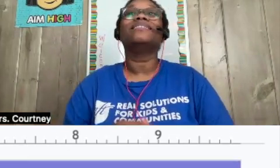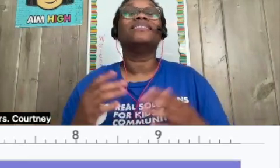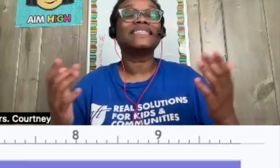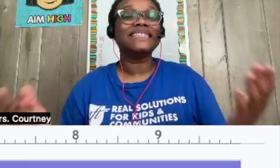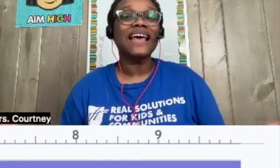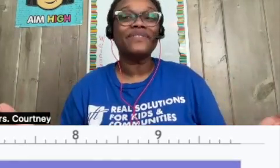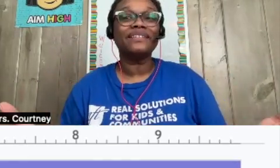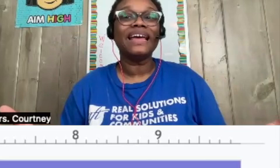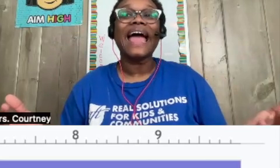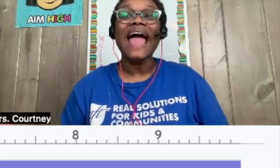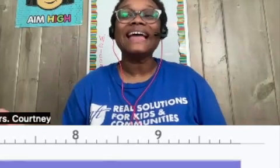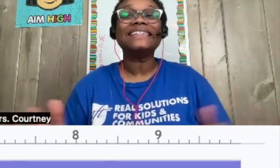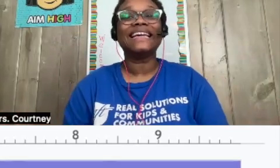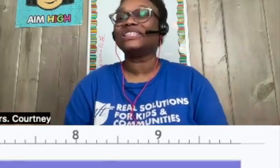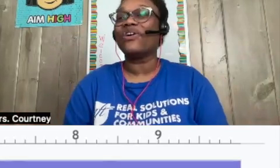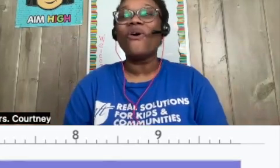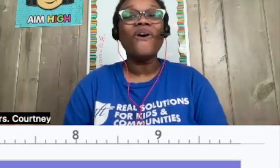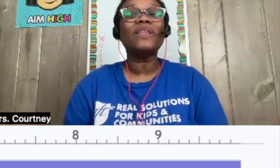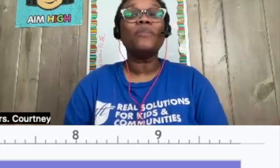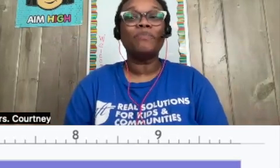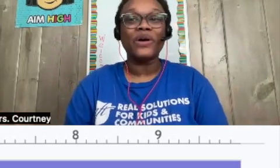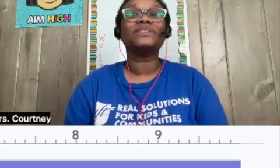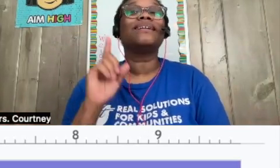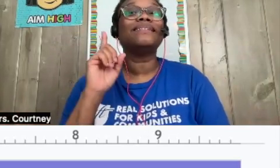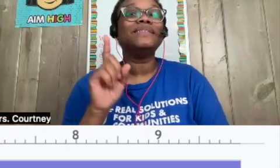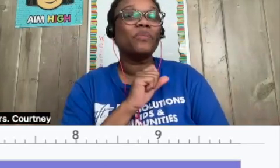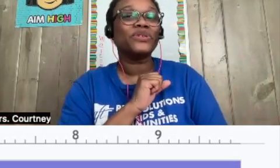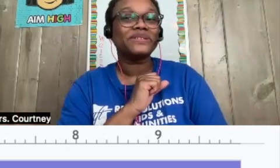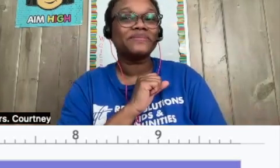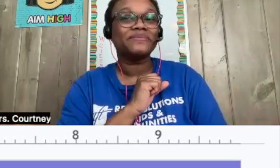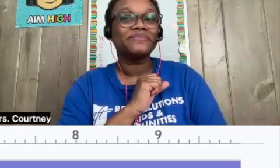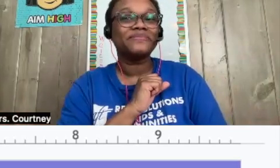will be lesson 7, and it's all about numbers.